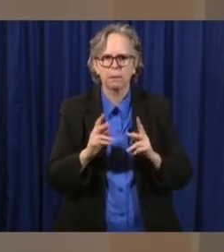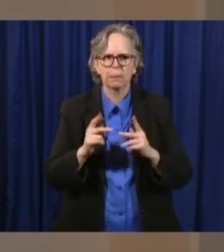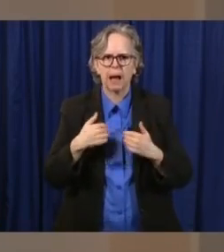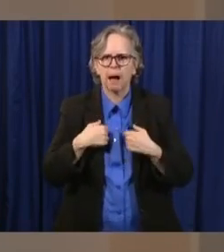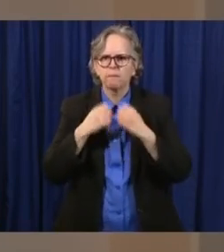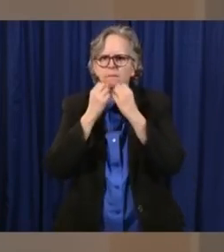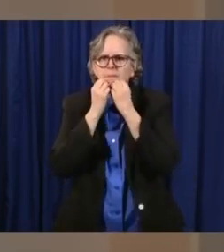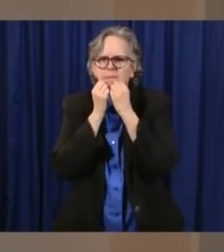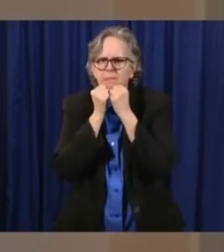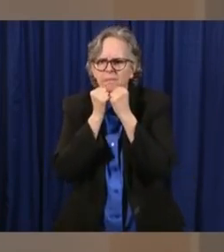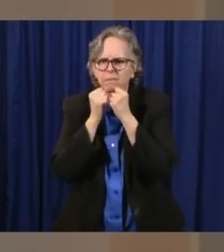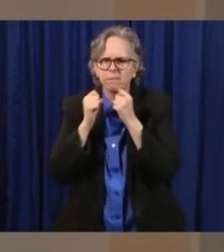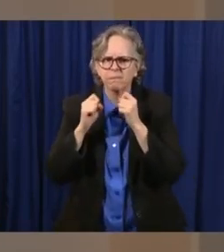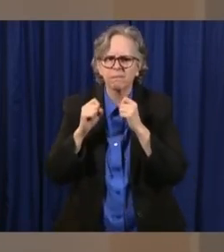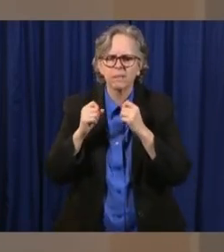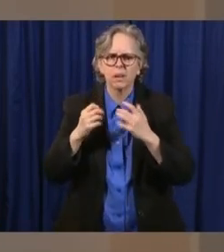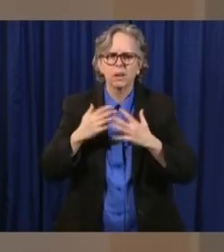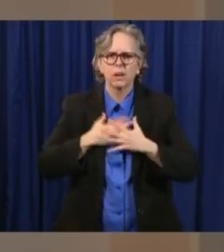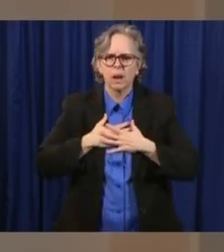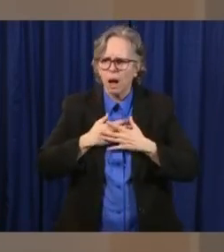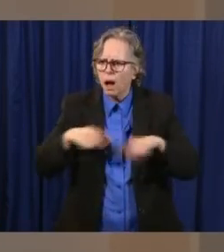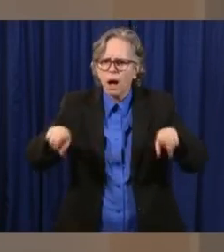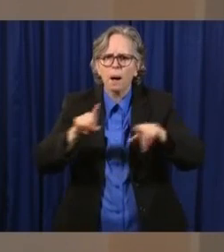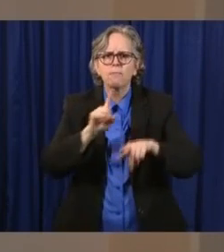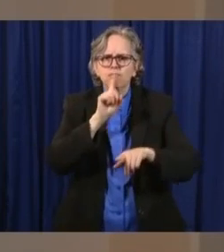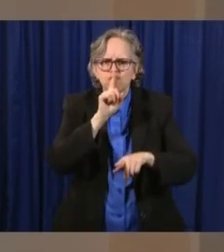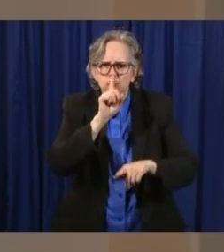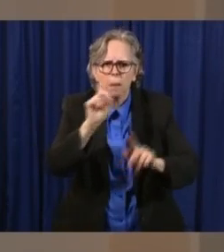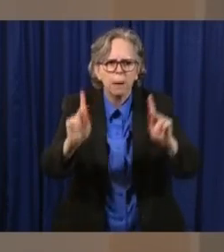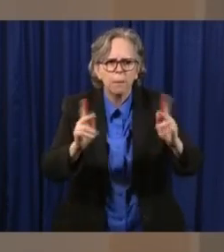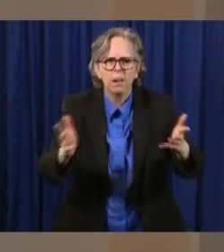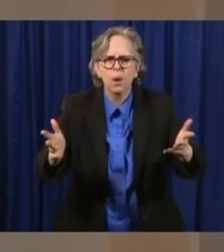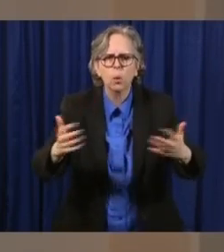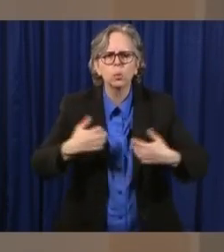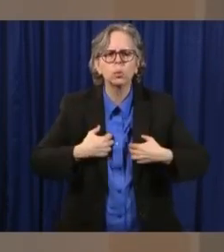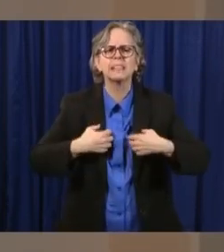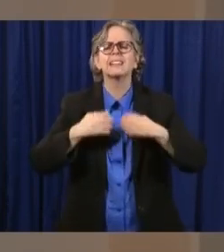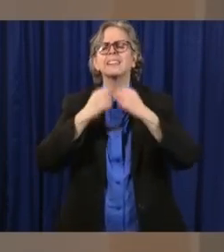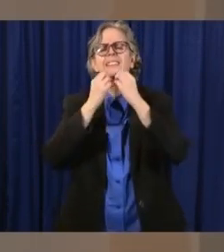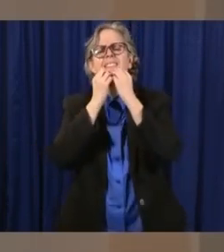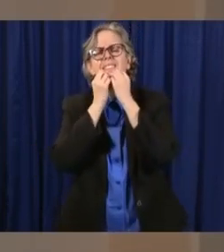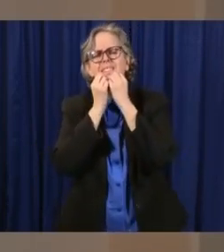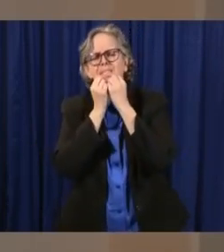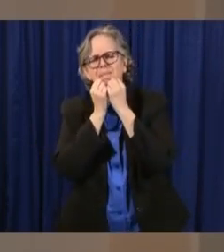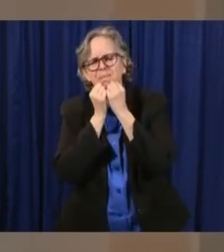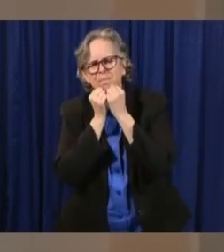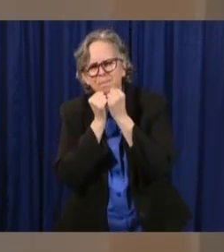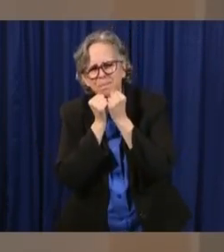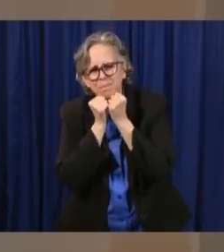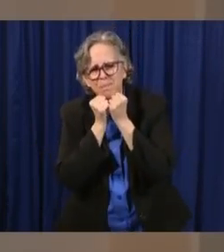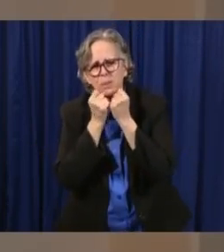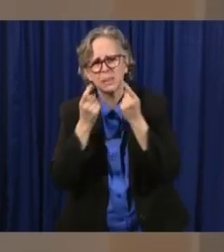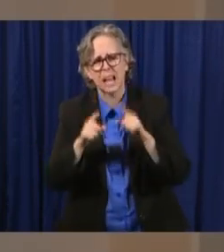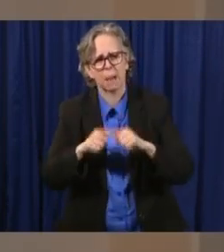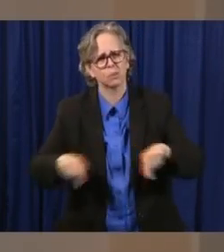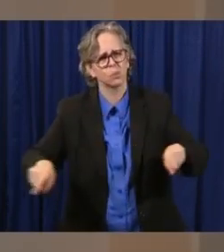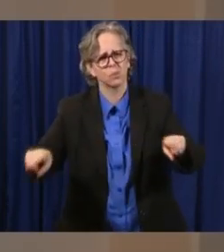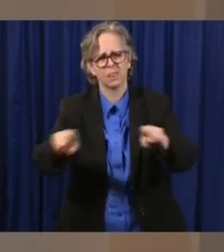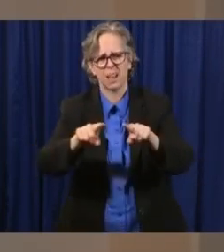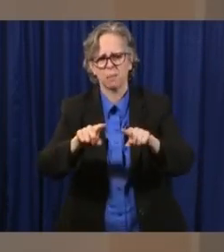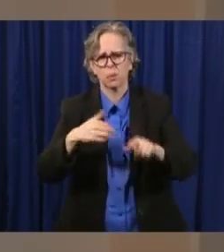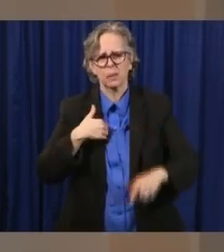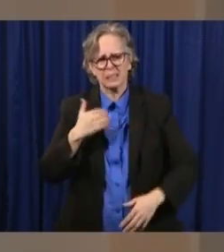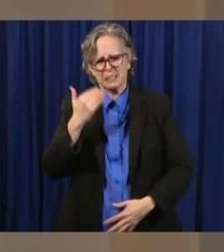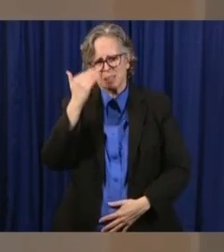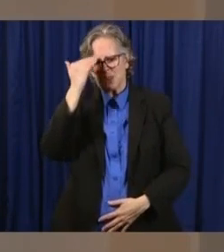and we deeply, deeply care about what happens to them, and that we know that we are still in a battle that has